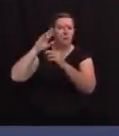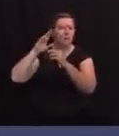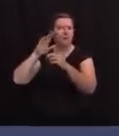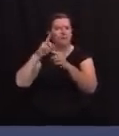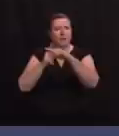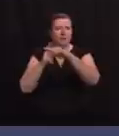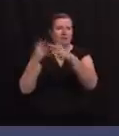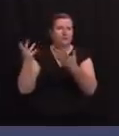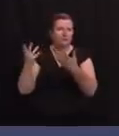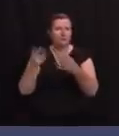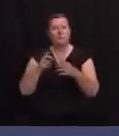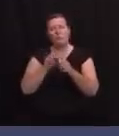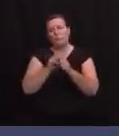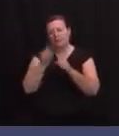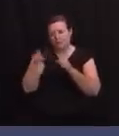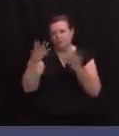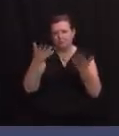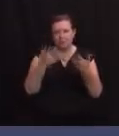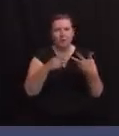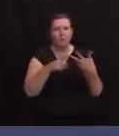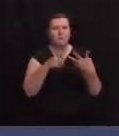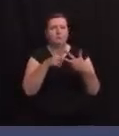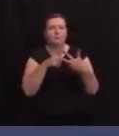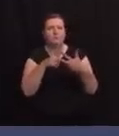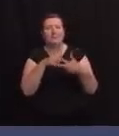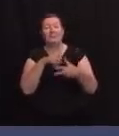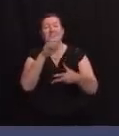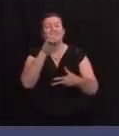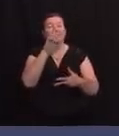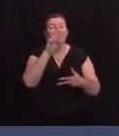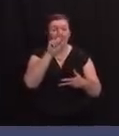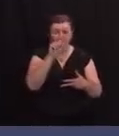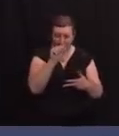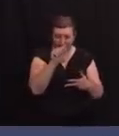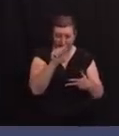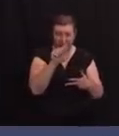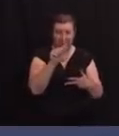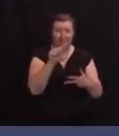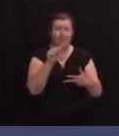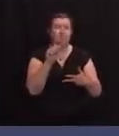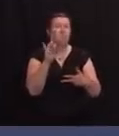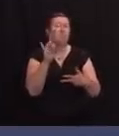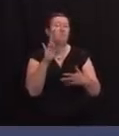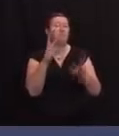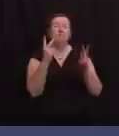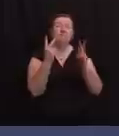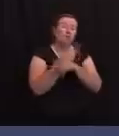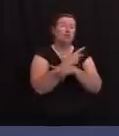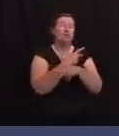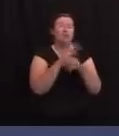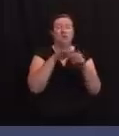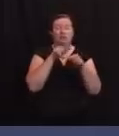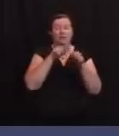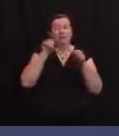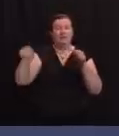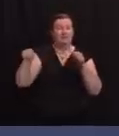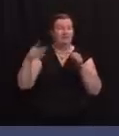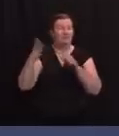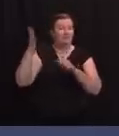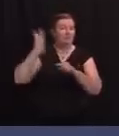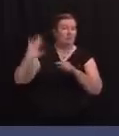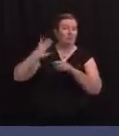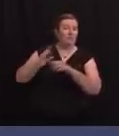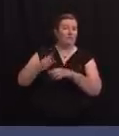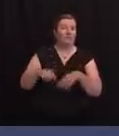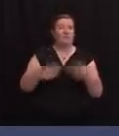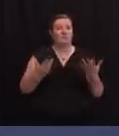Now we're getting a variant that's circulating that appears to be even more infectious than the Alpha variant, the Delta variant. We are seeing an